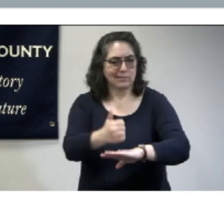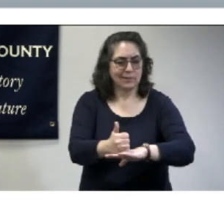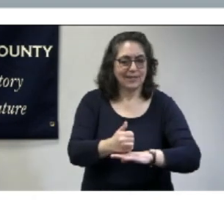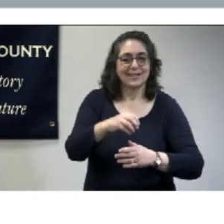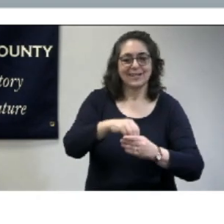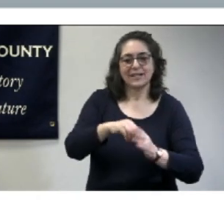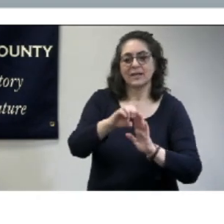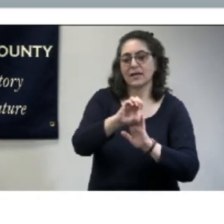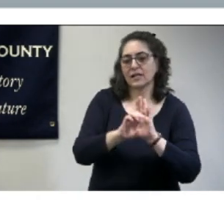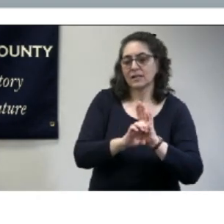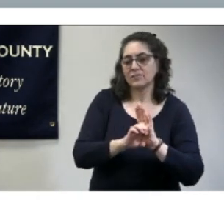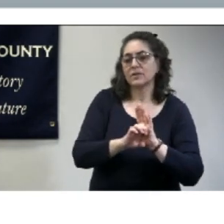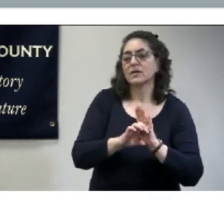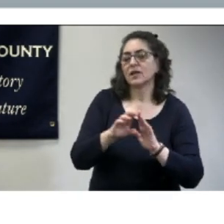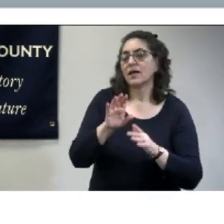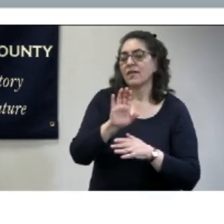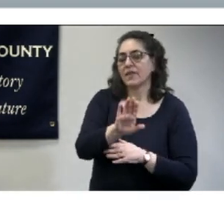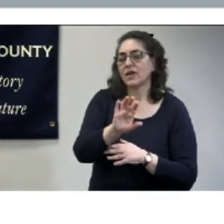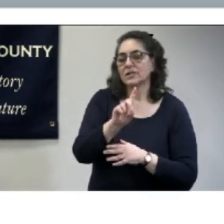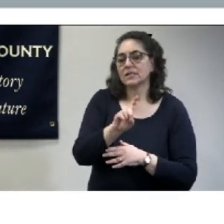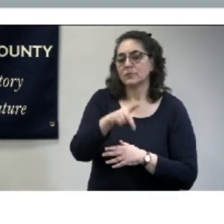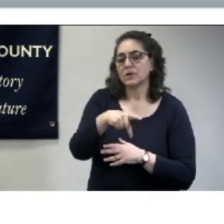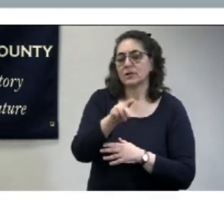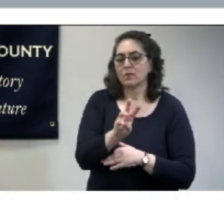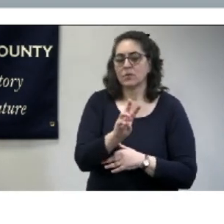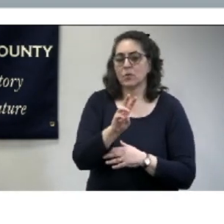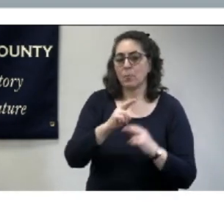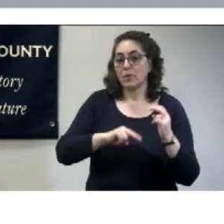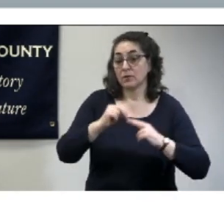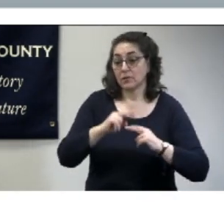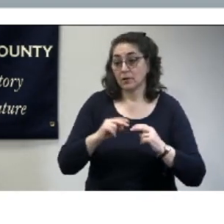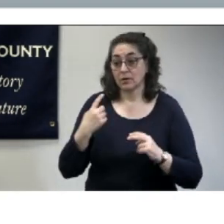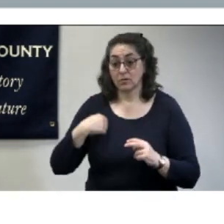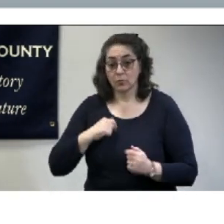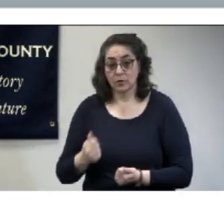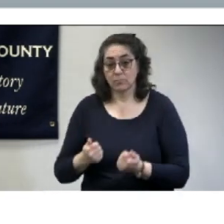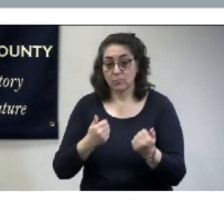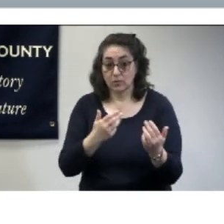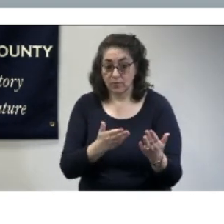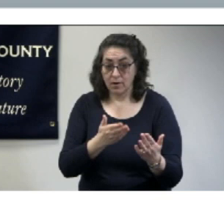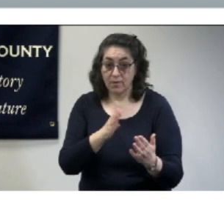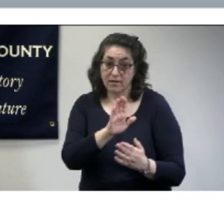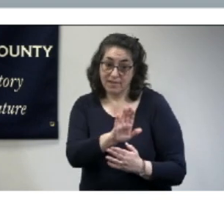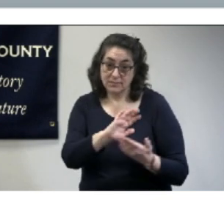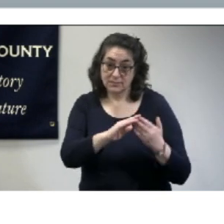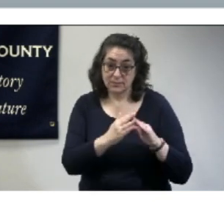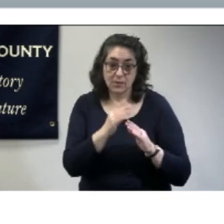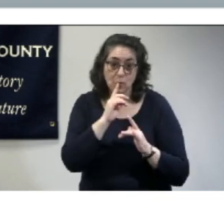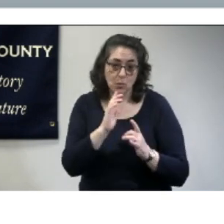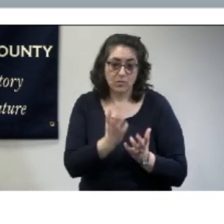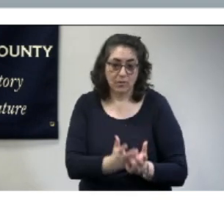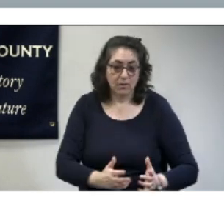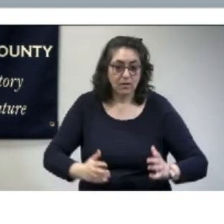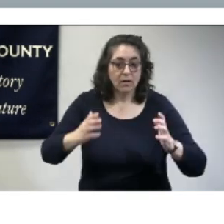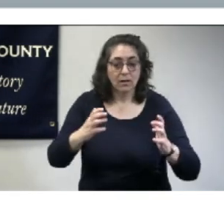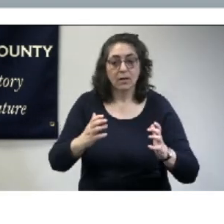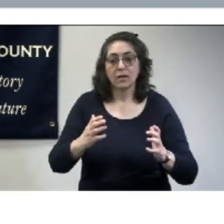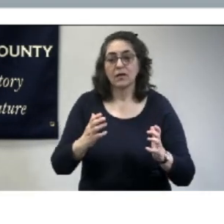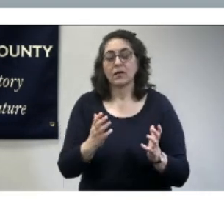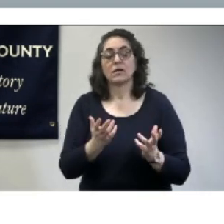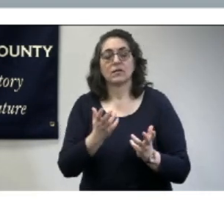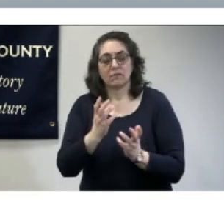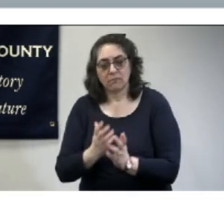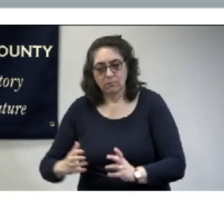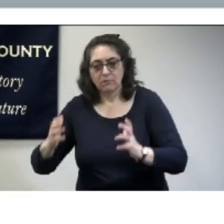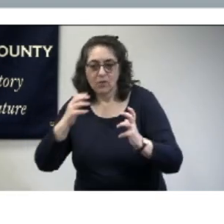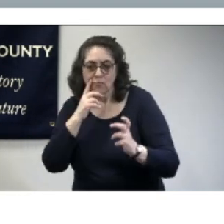DPW building. And we have provided City of Clifton with collection bins, as you can see in